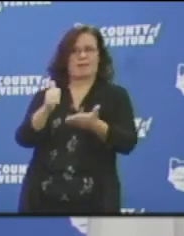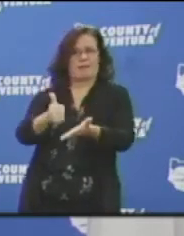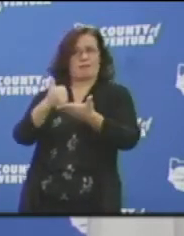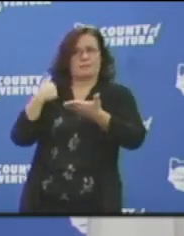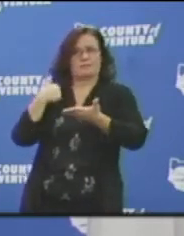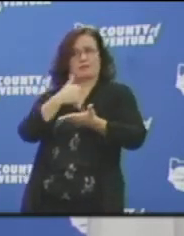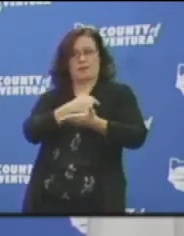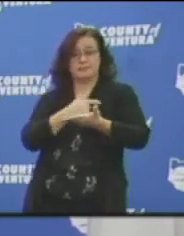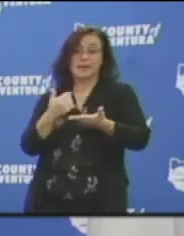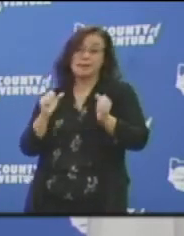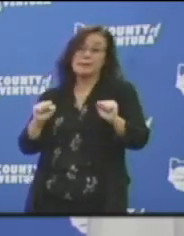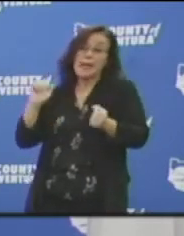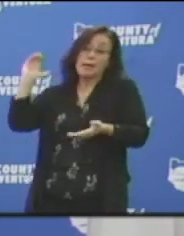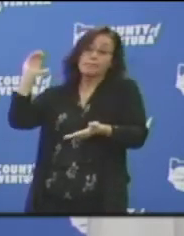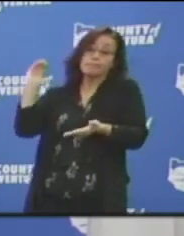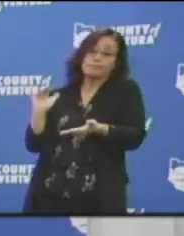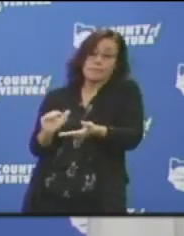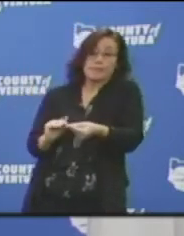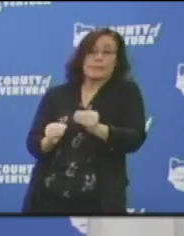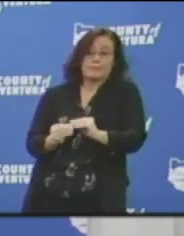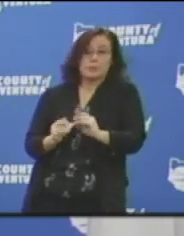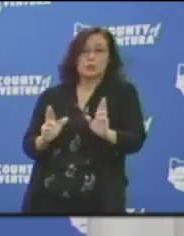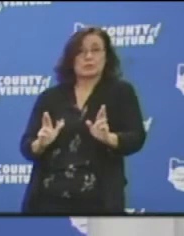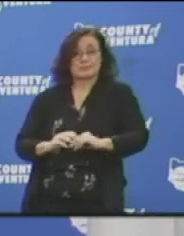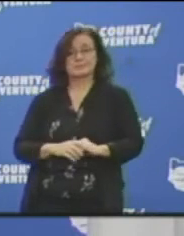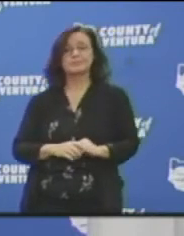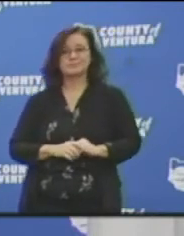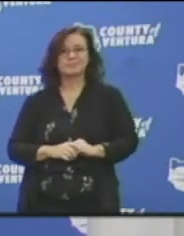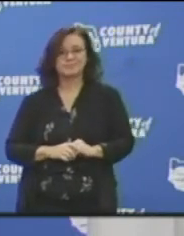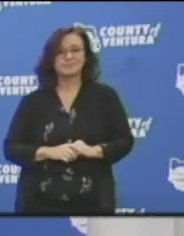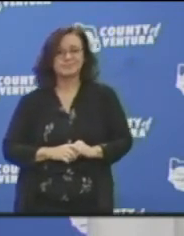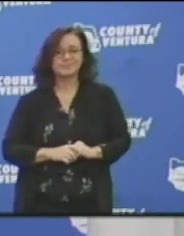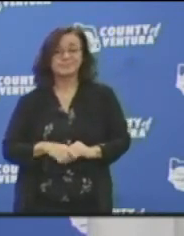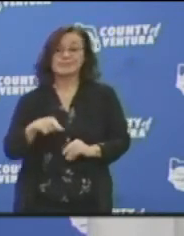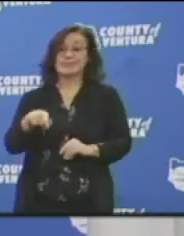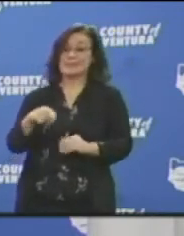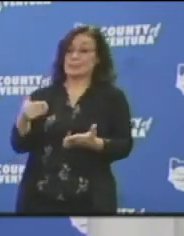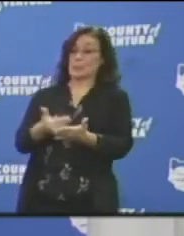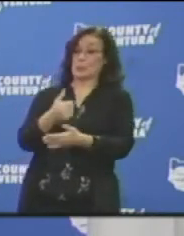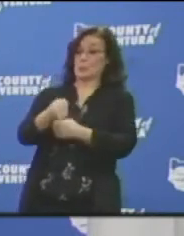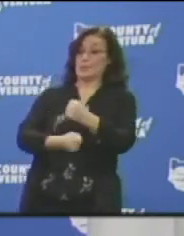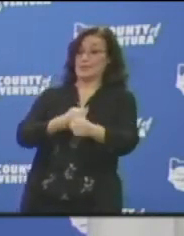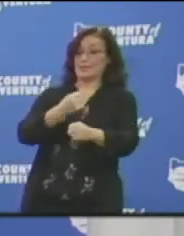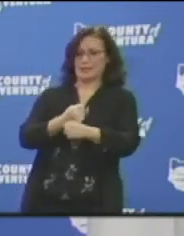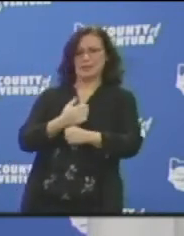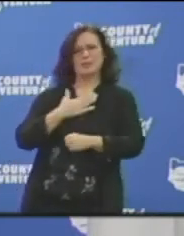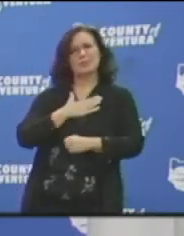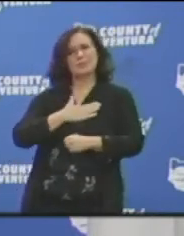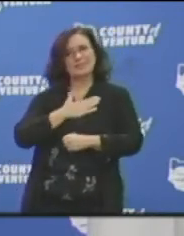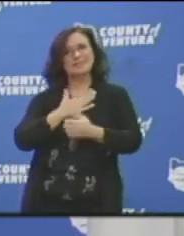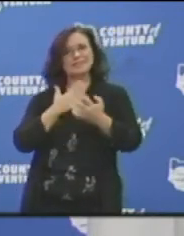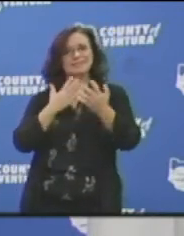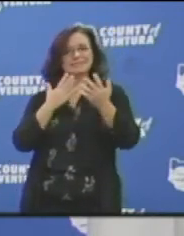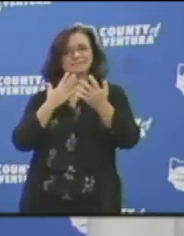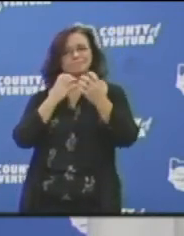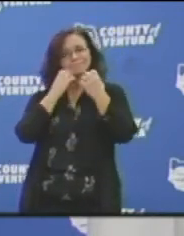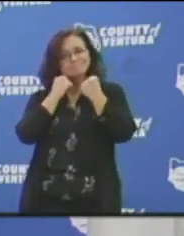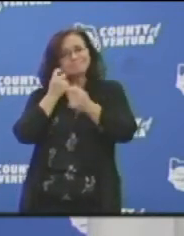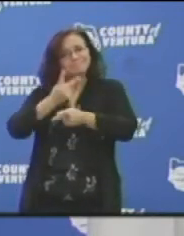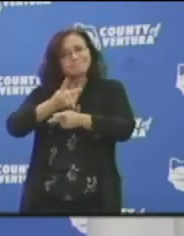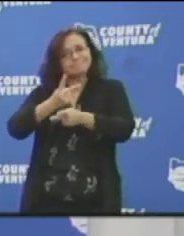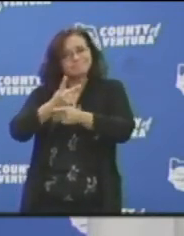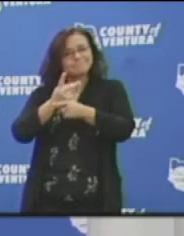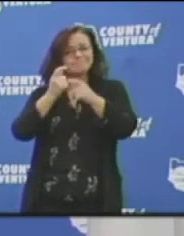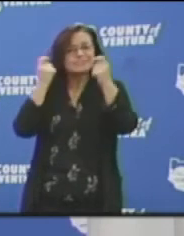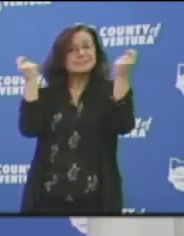rate. I hope that you have a safe new year, that you celebrate accordingly